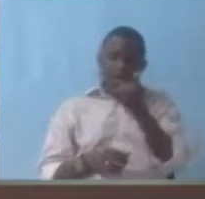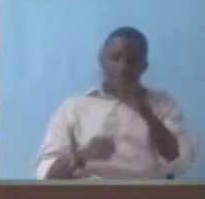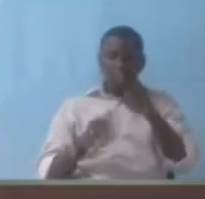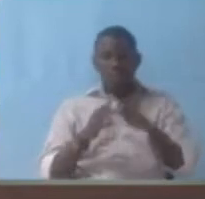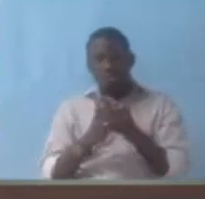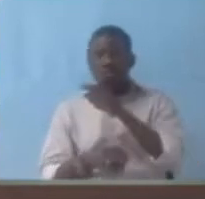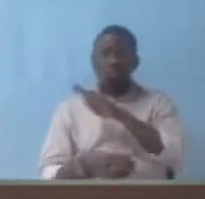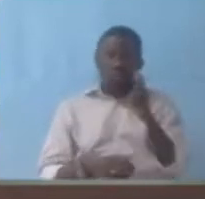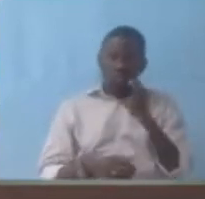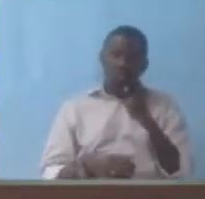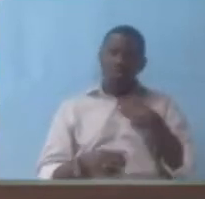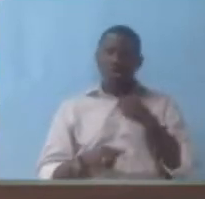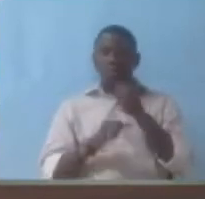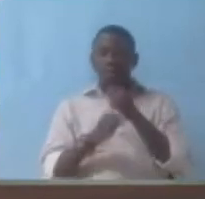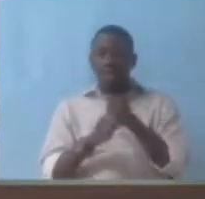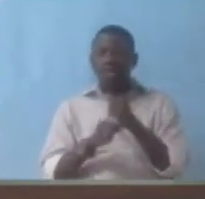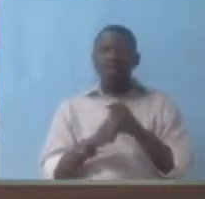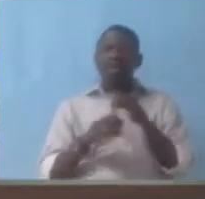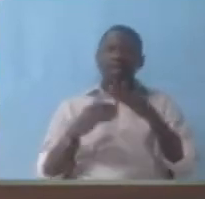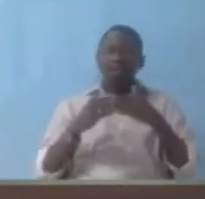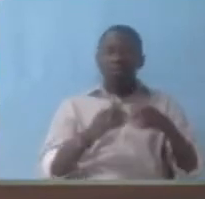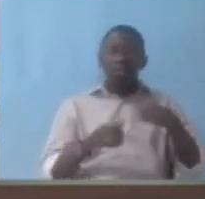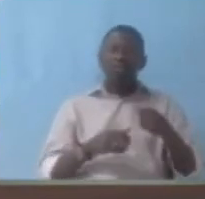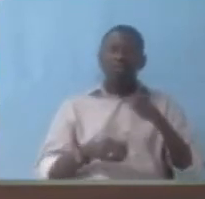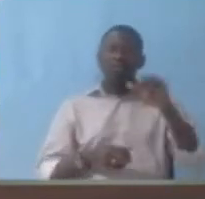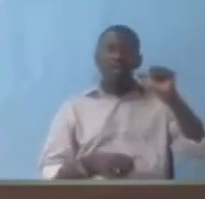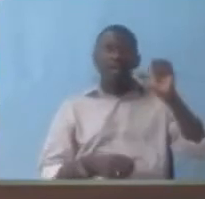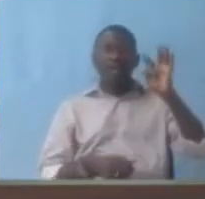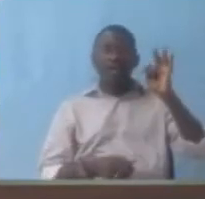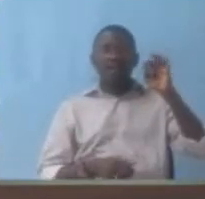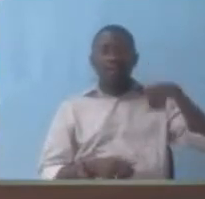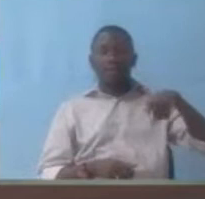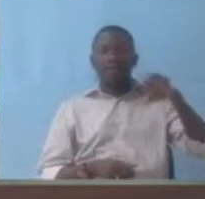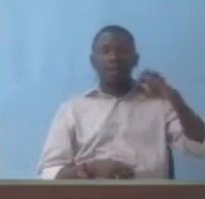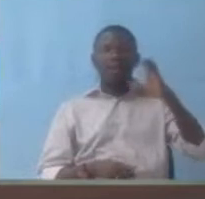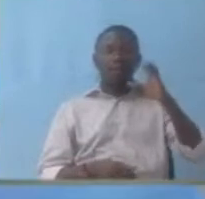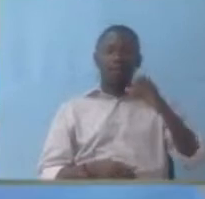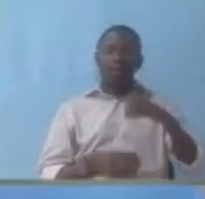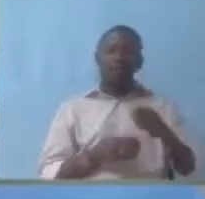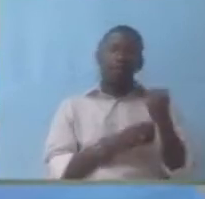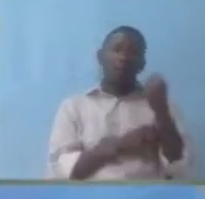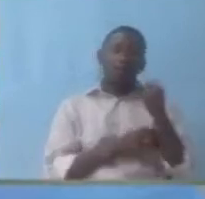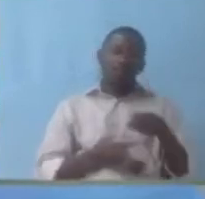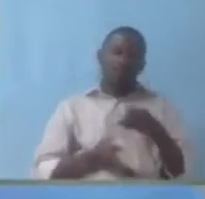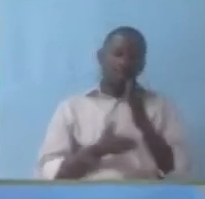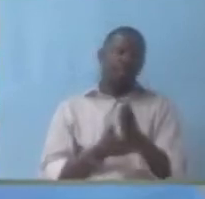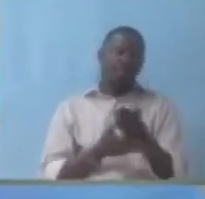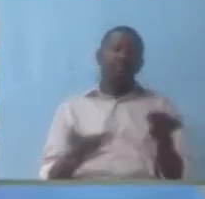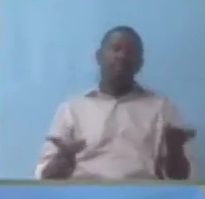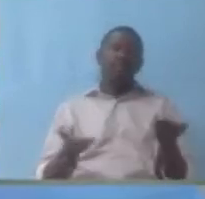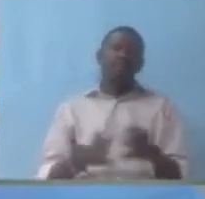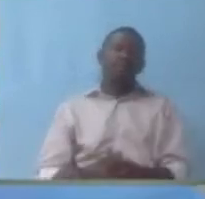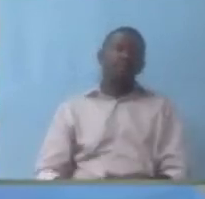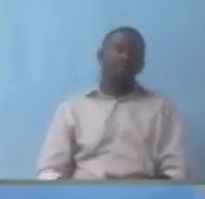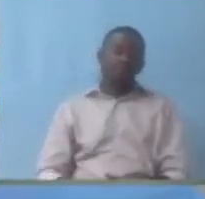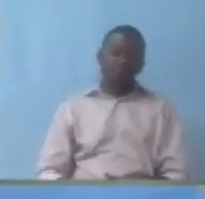the actions of the AFPRC. Bring Gambia no liye kon referendum wenyinke karte ufai.